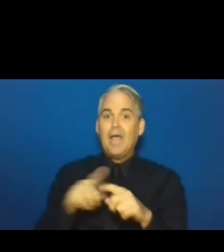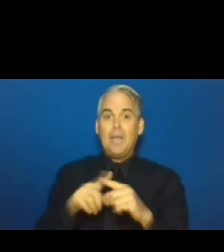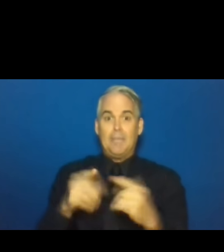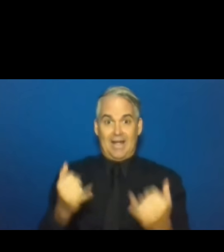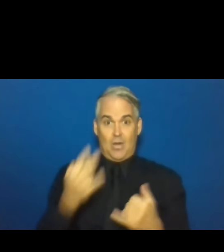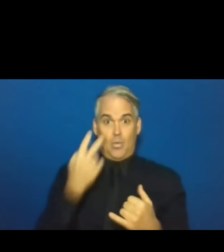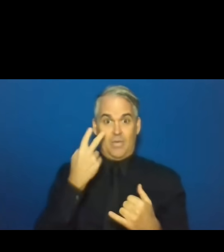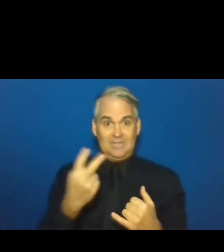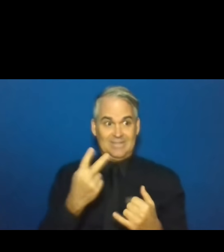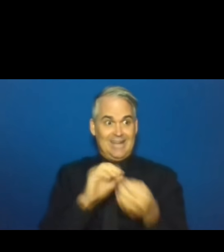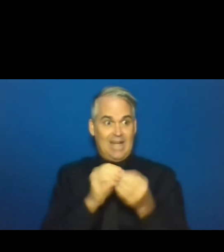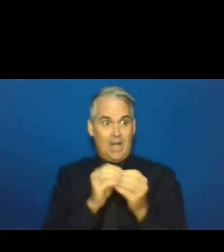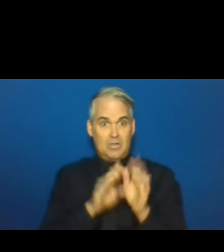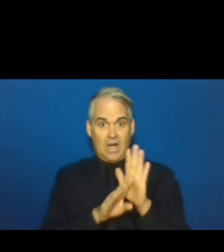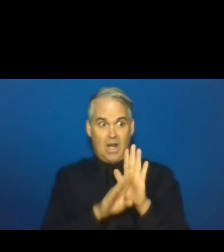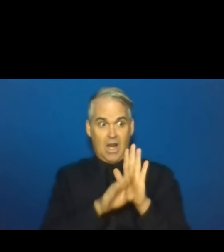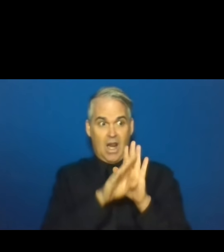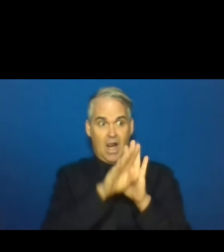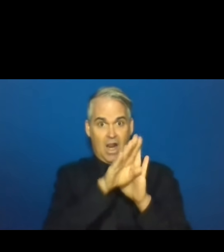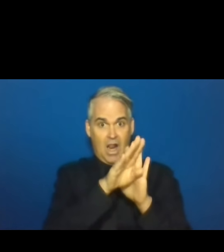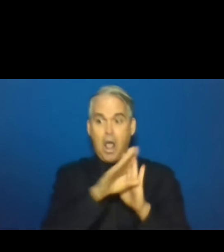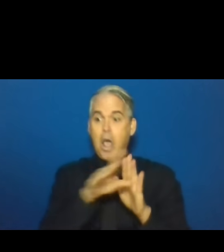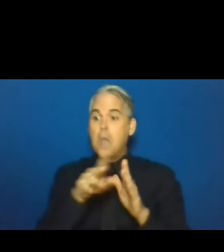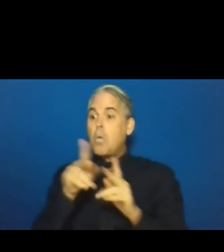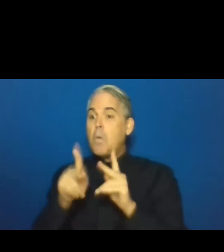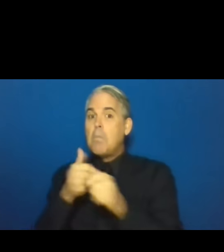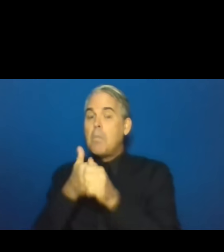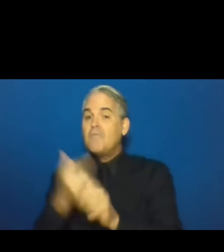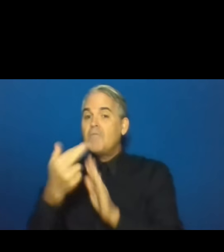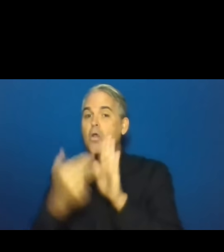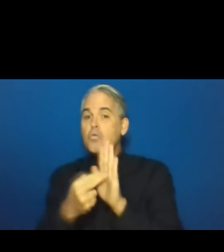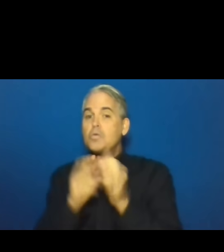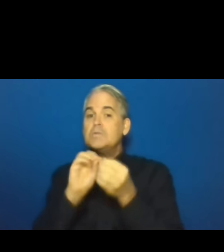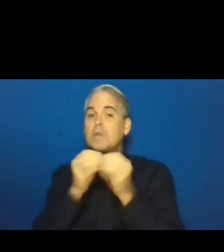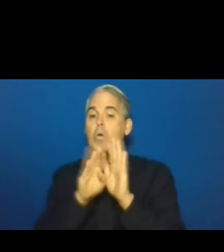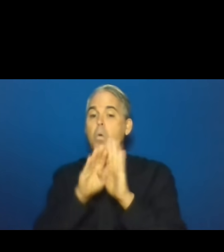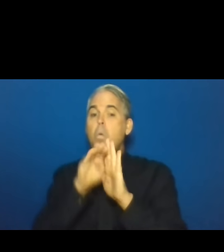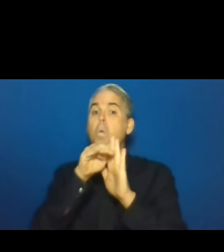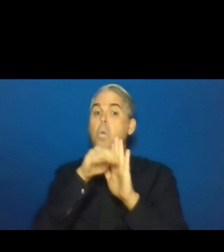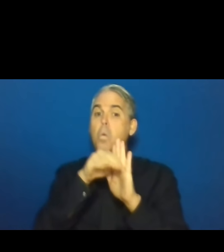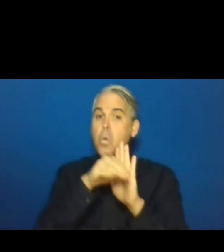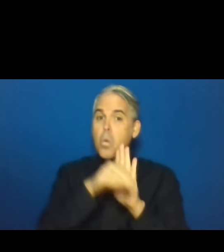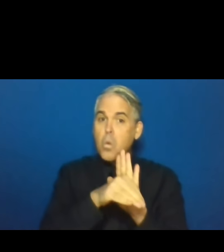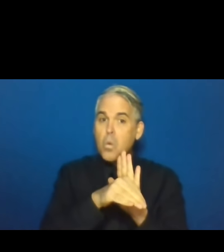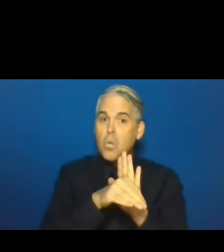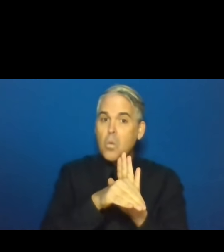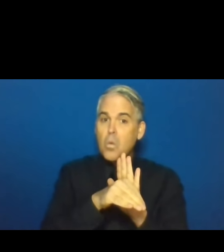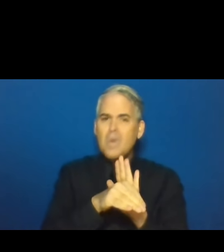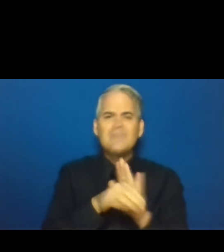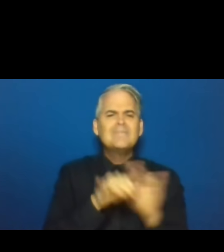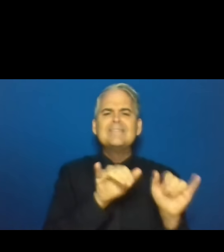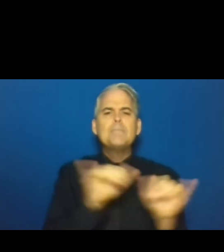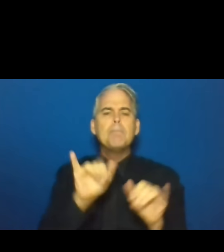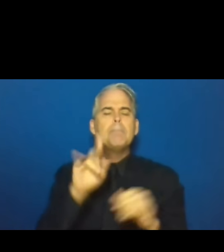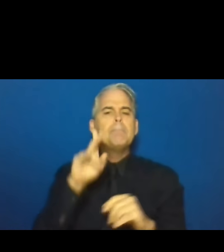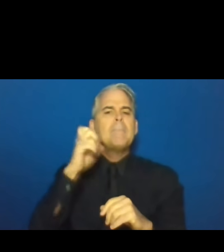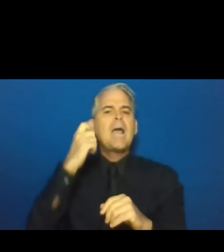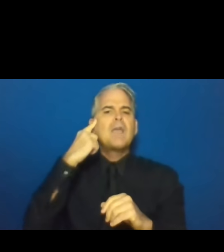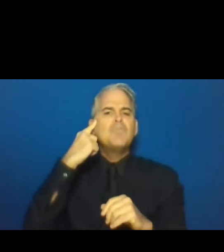and decrease in response to actions taken. That includes actions that government has taken in regards